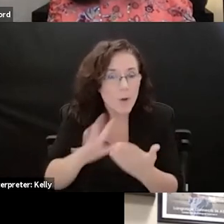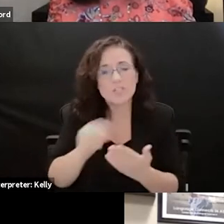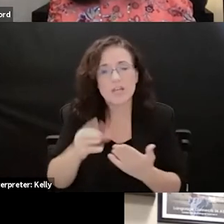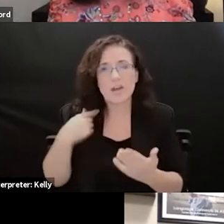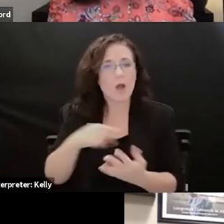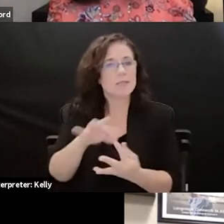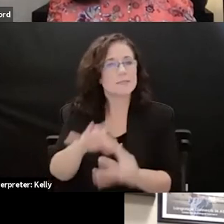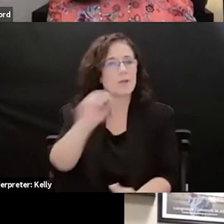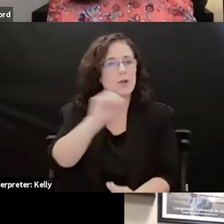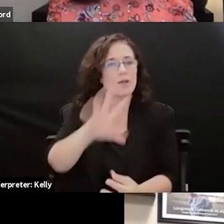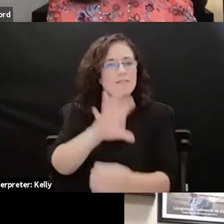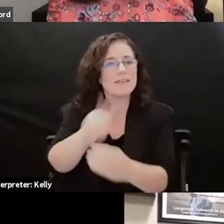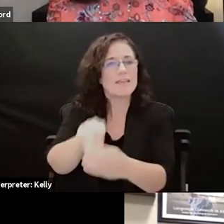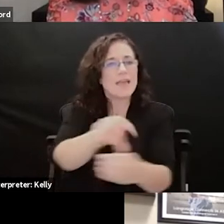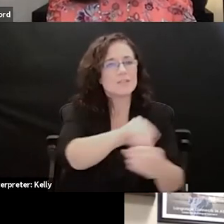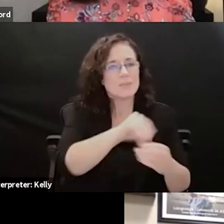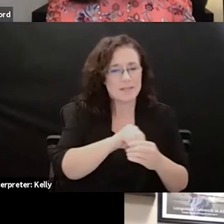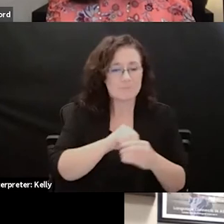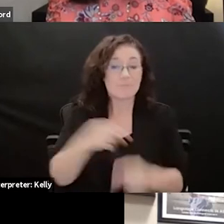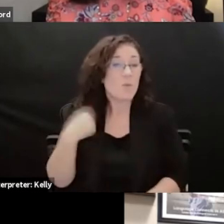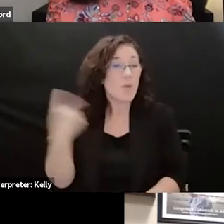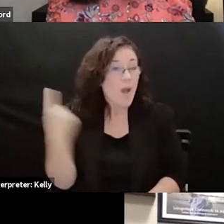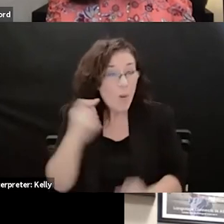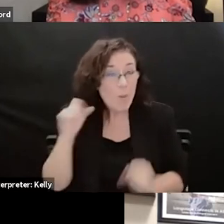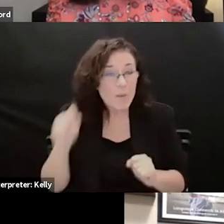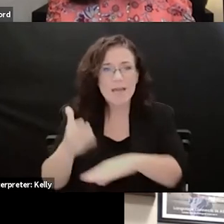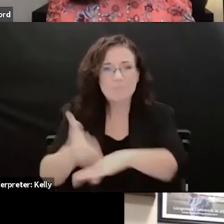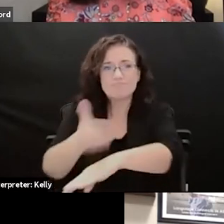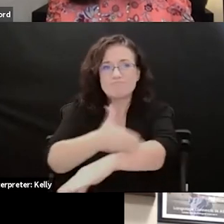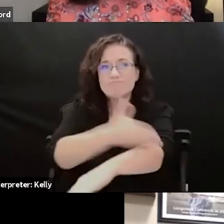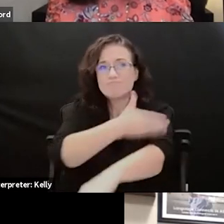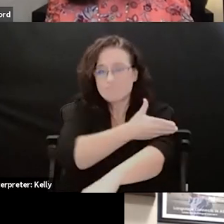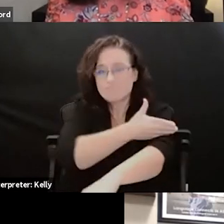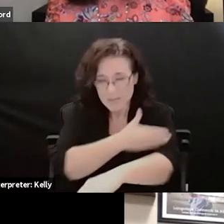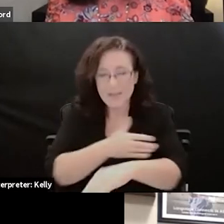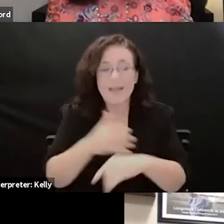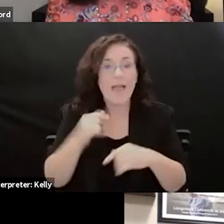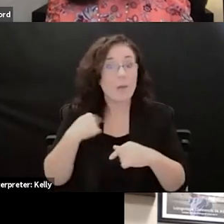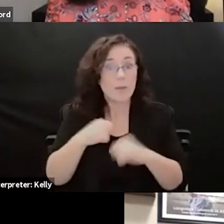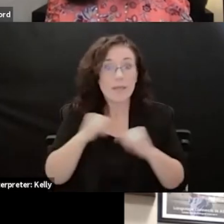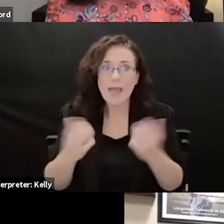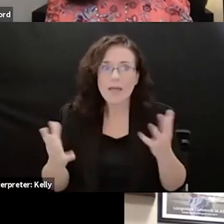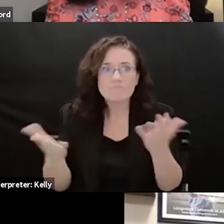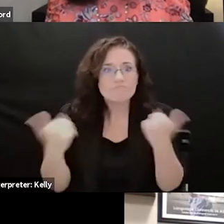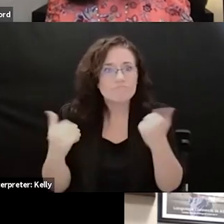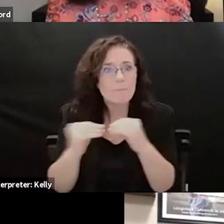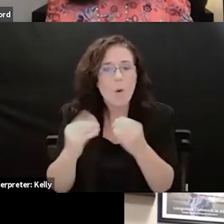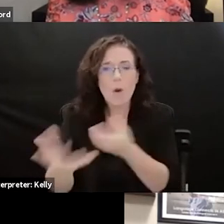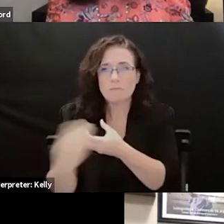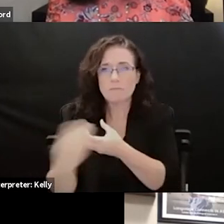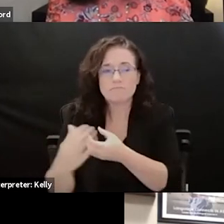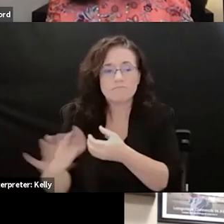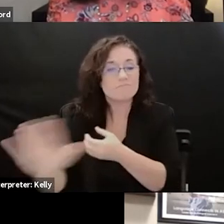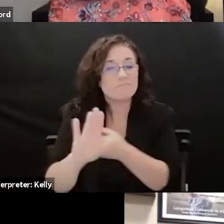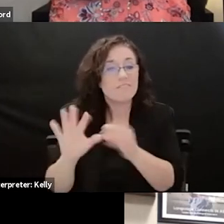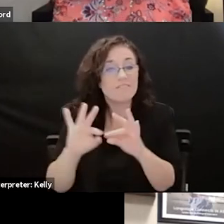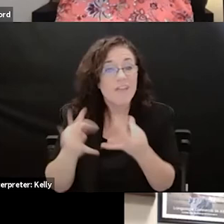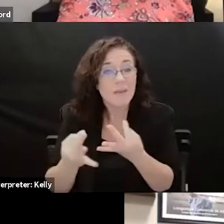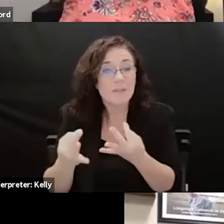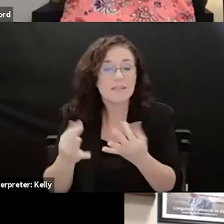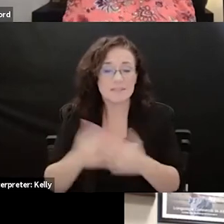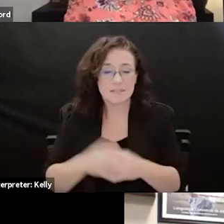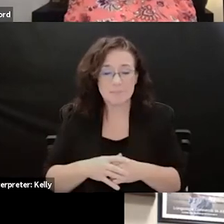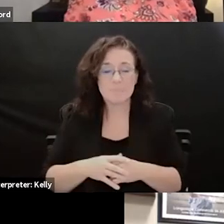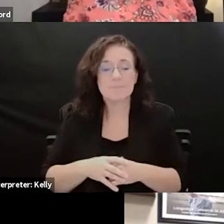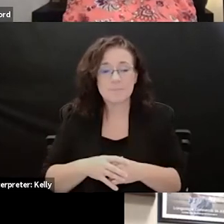improving and changing and there's always room for greater inclusion of students and their families as well as staff and santa barbara teachers association